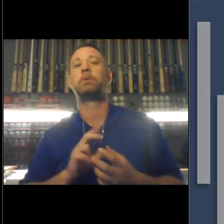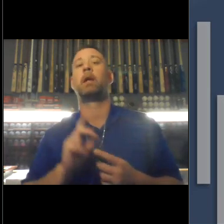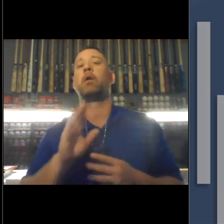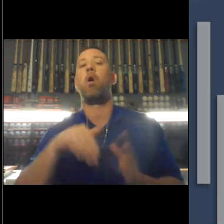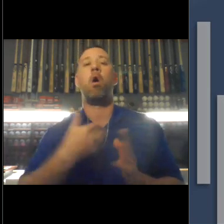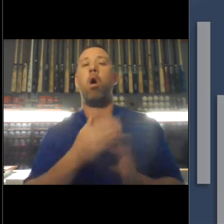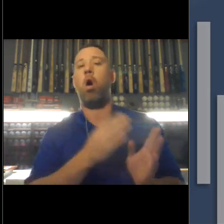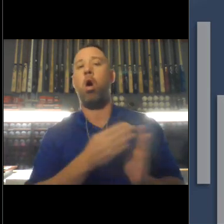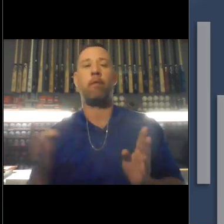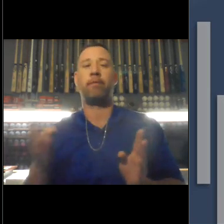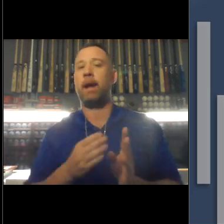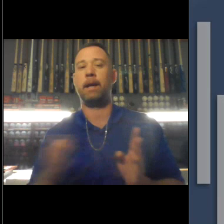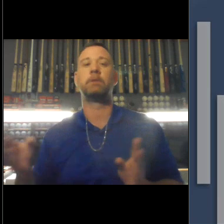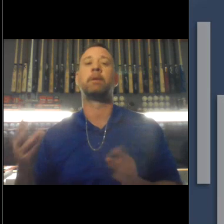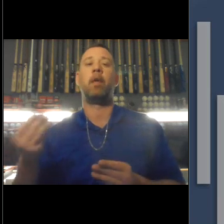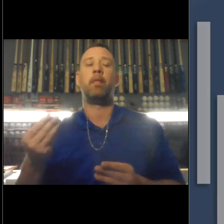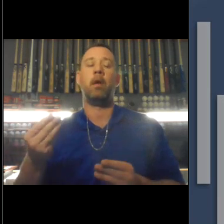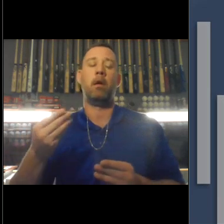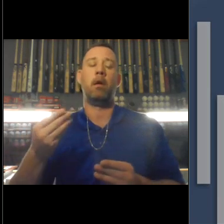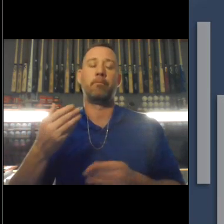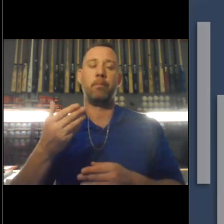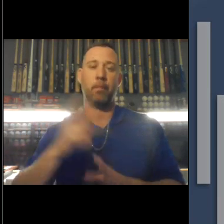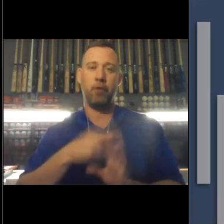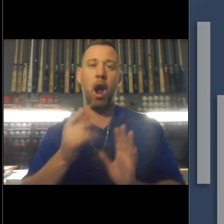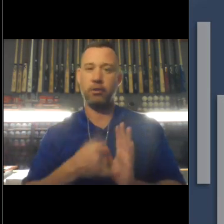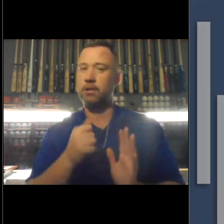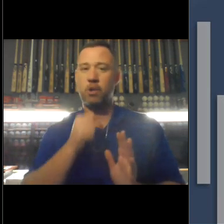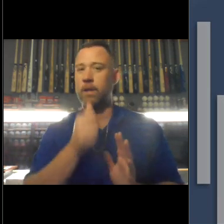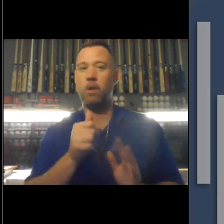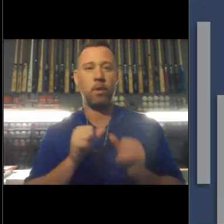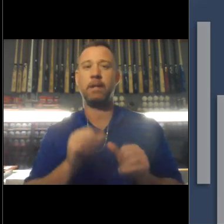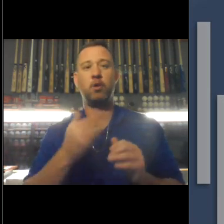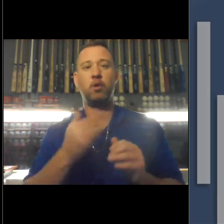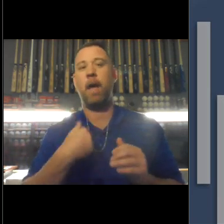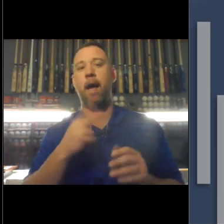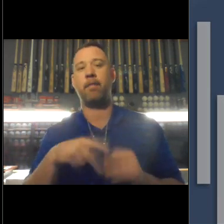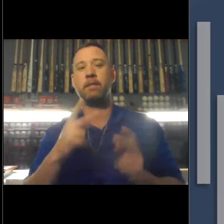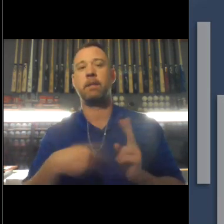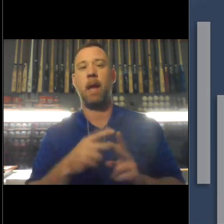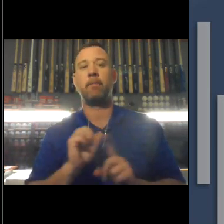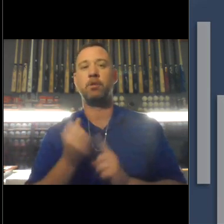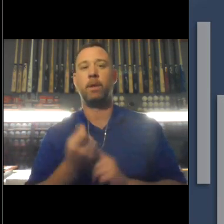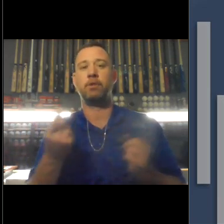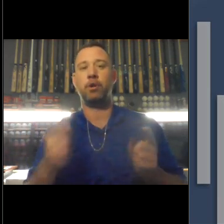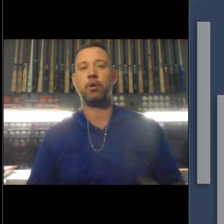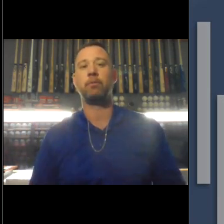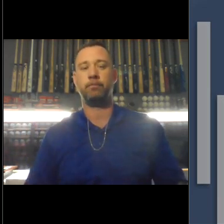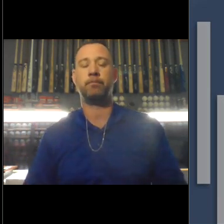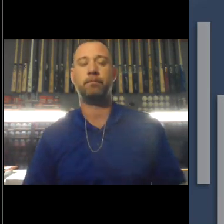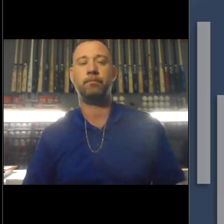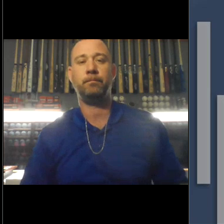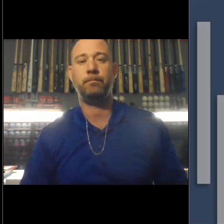of the project delivery process so that we do not continue to have this type of situation occur.